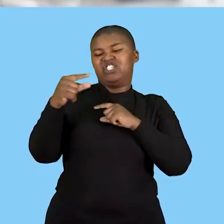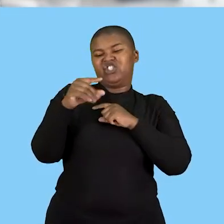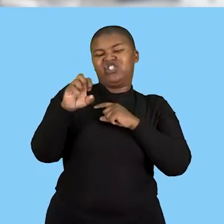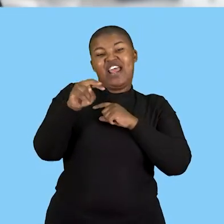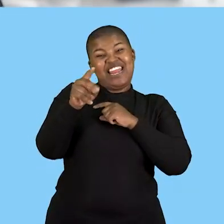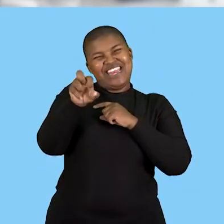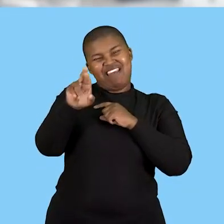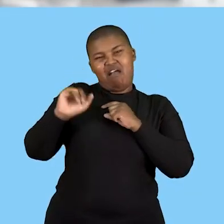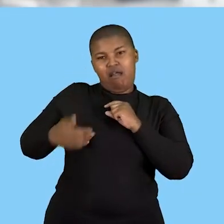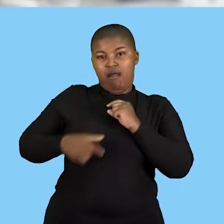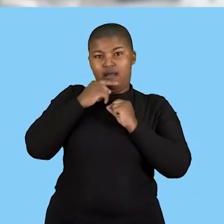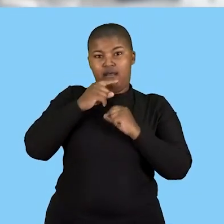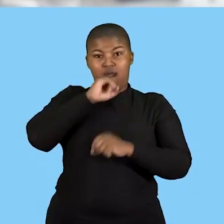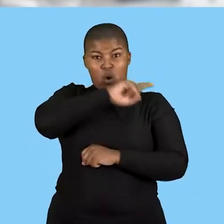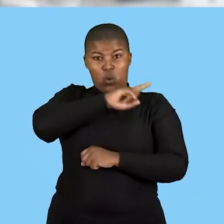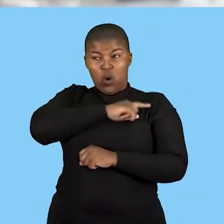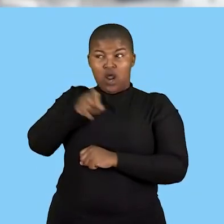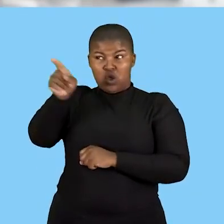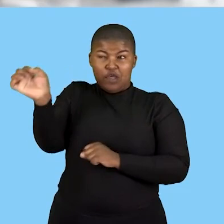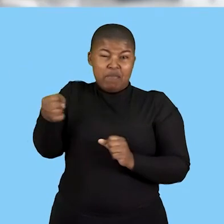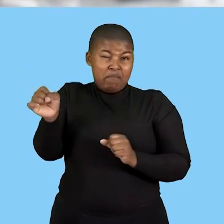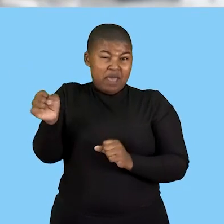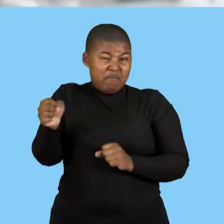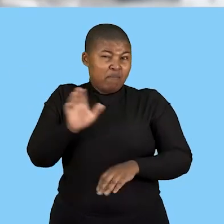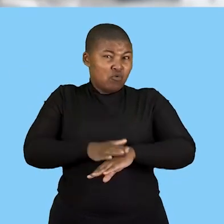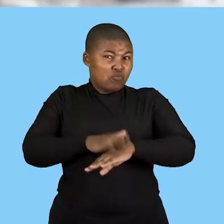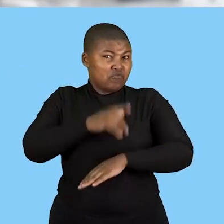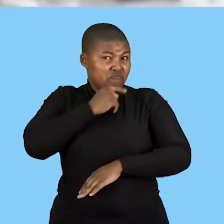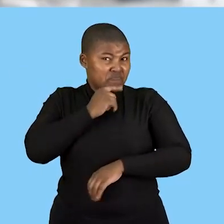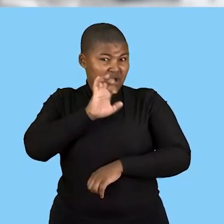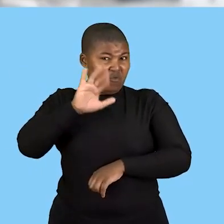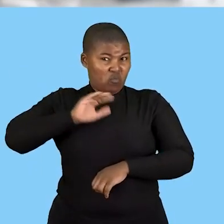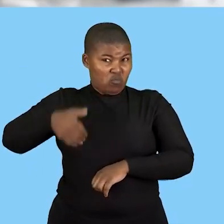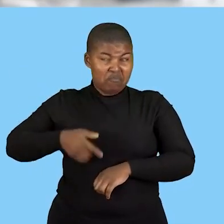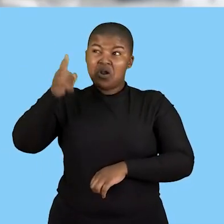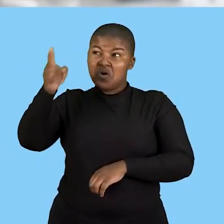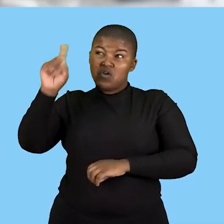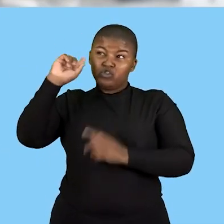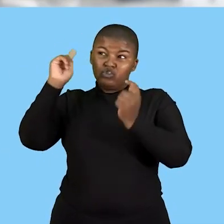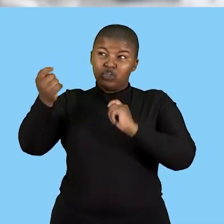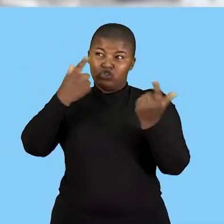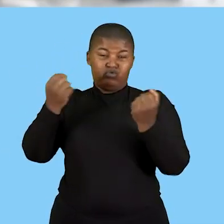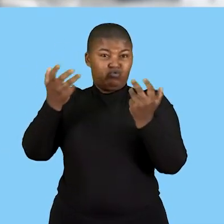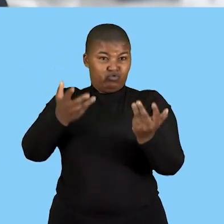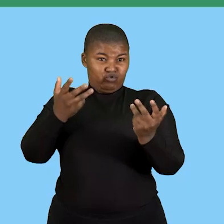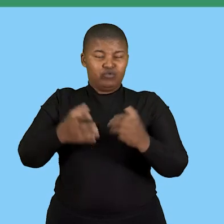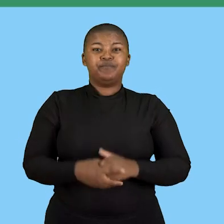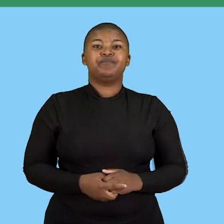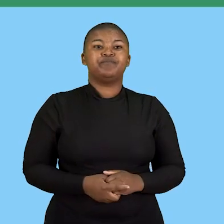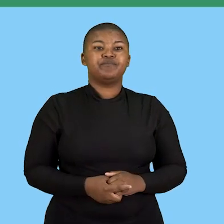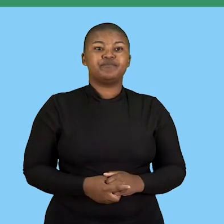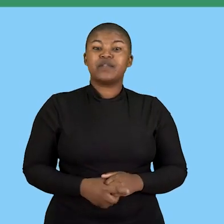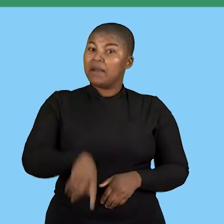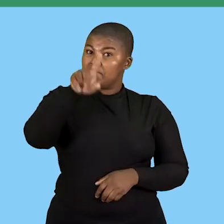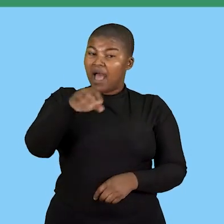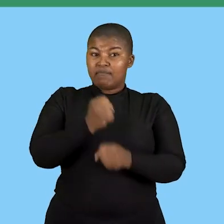with gender because you are hiring more males than females. So this is what you are supposed to do as a business. You are supposed to